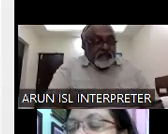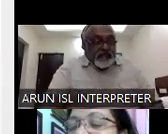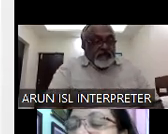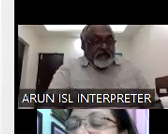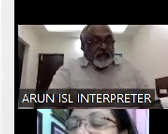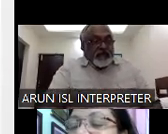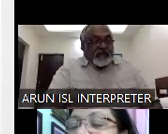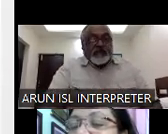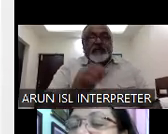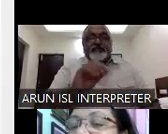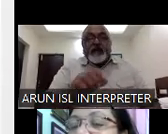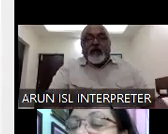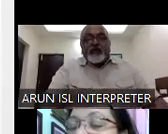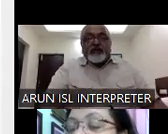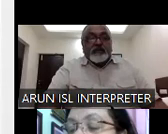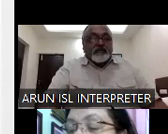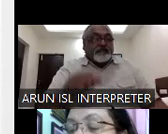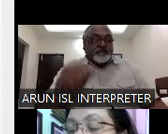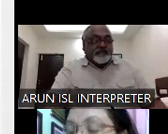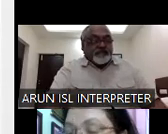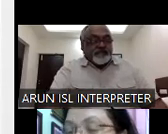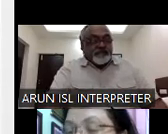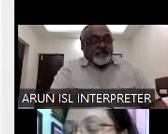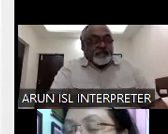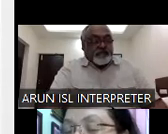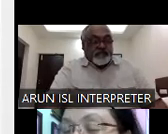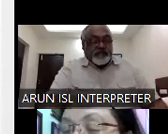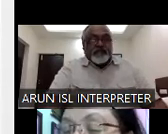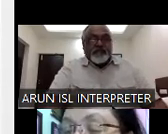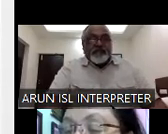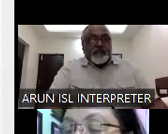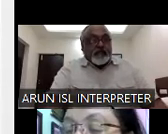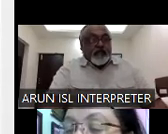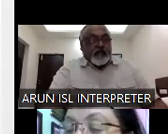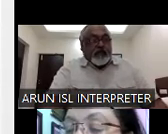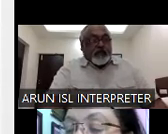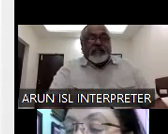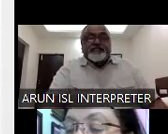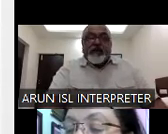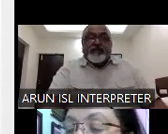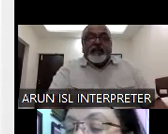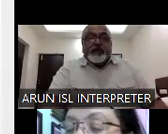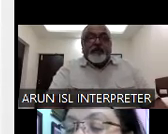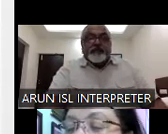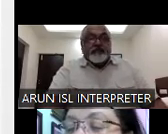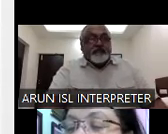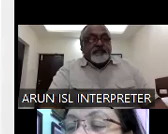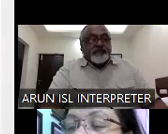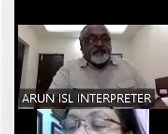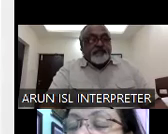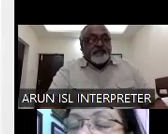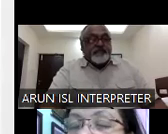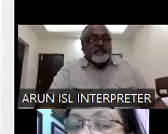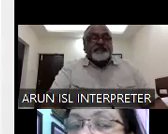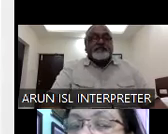Yeah. So this is the Yes, ma'am. All good. Yeah. Is it okay now? Yes, ma'am. Thank you. Yeah.